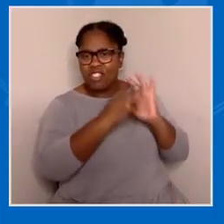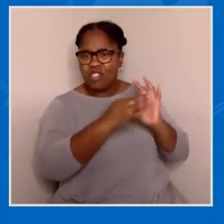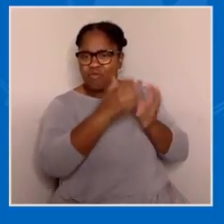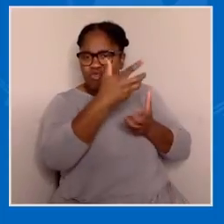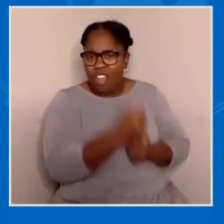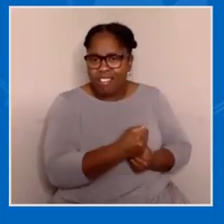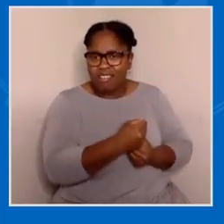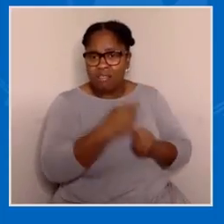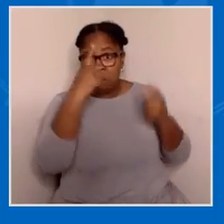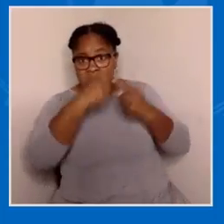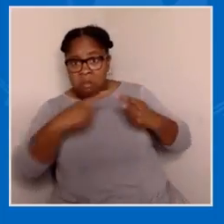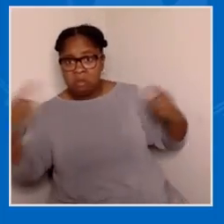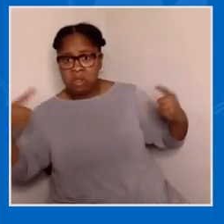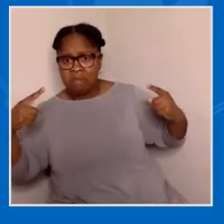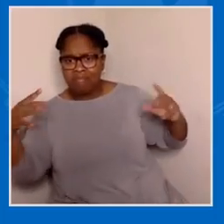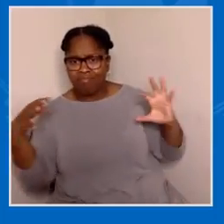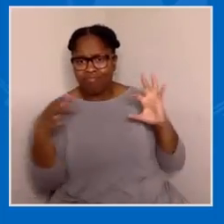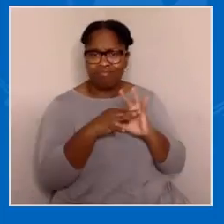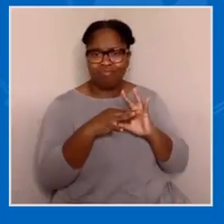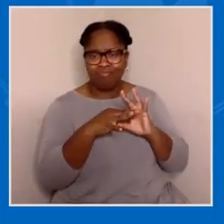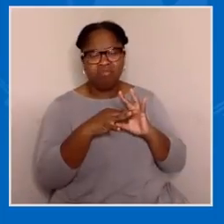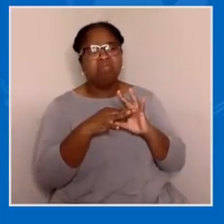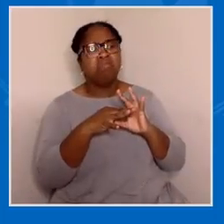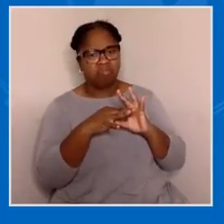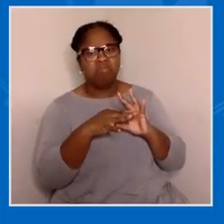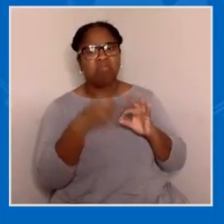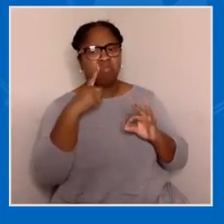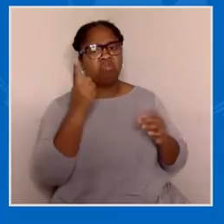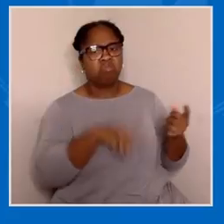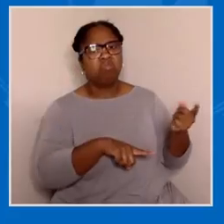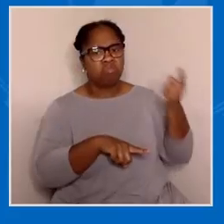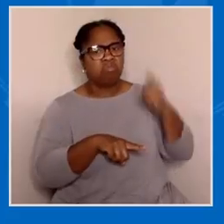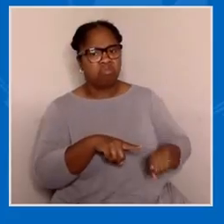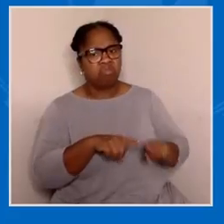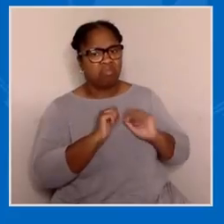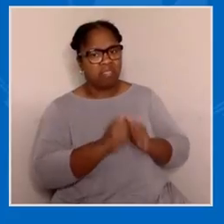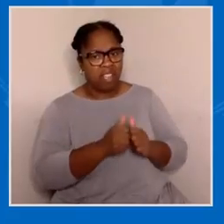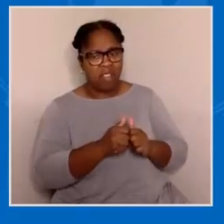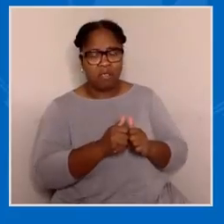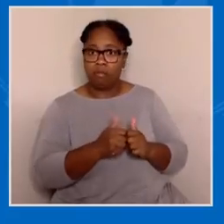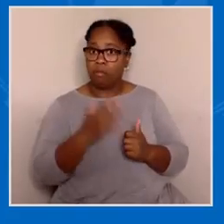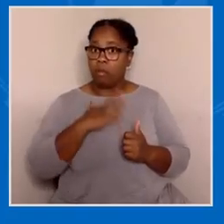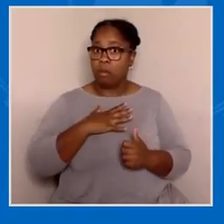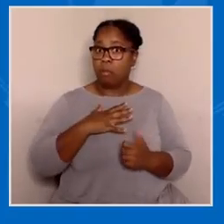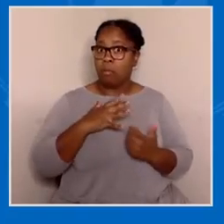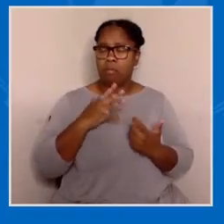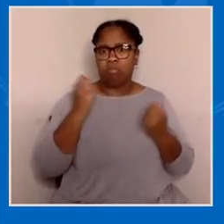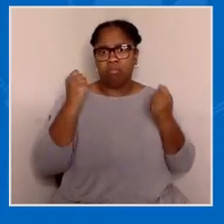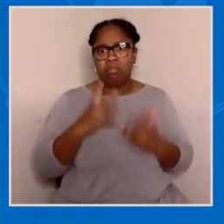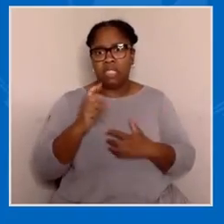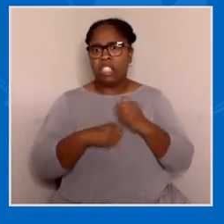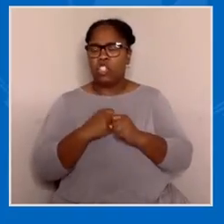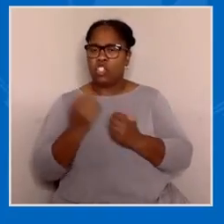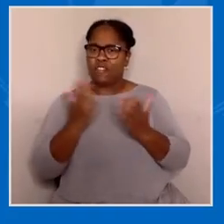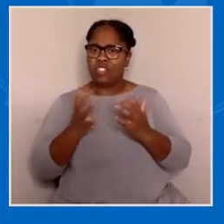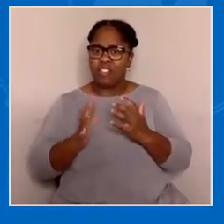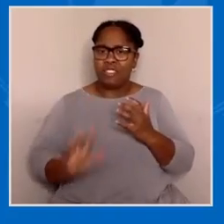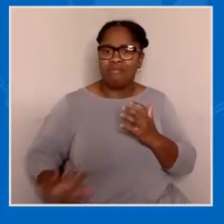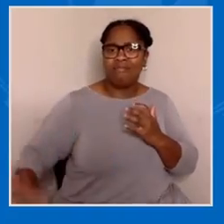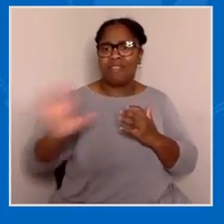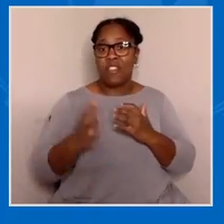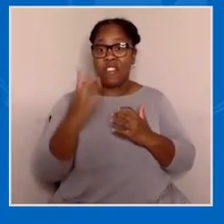common ground. And in my 35 years in the Foreign Service across four continents, I put a Cajun spin on